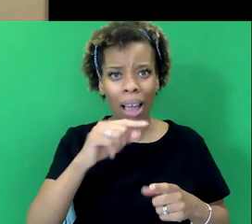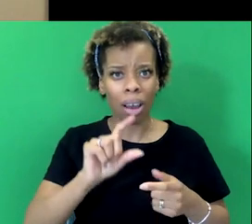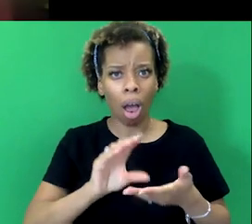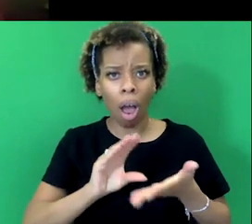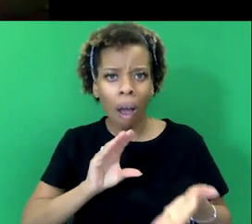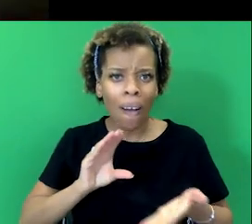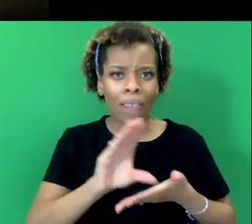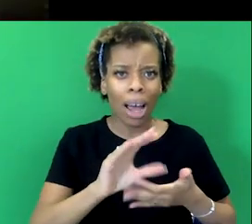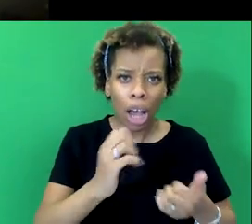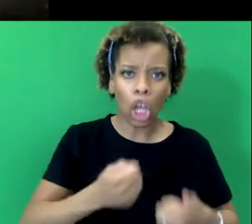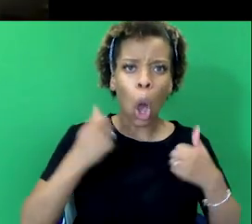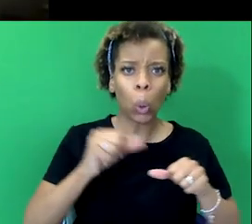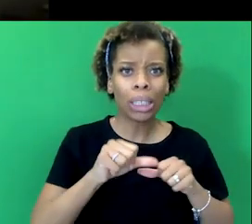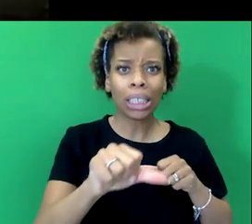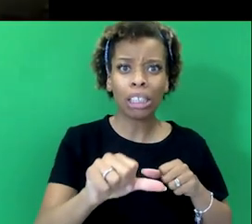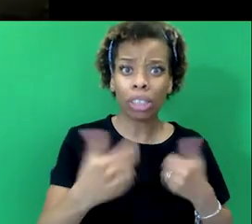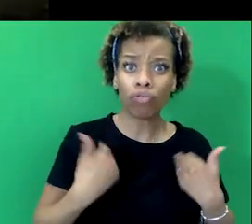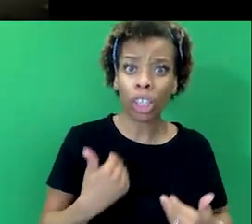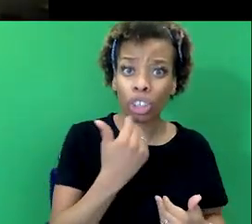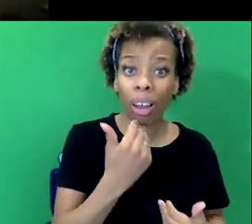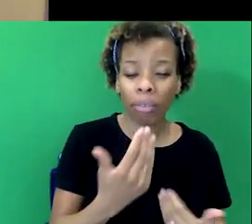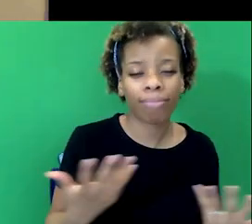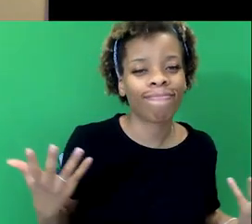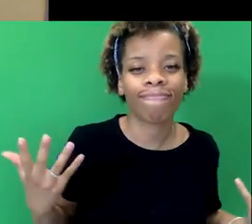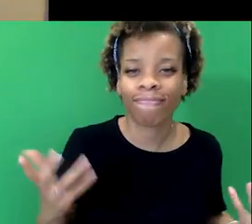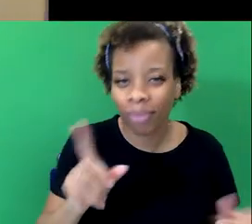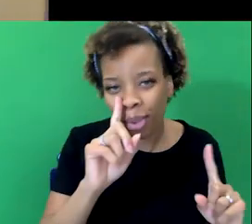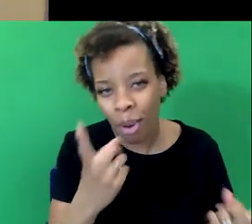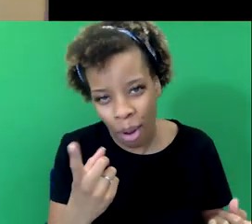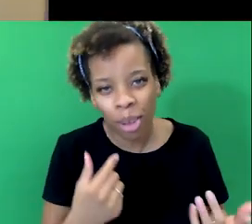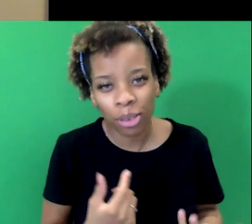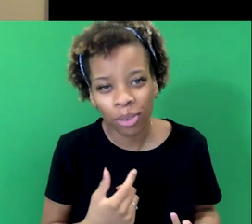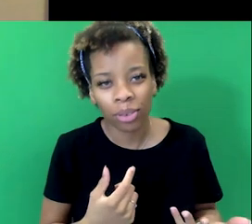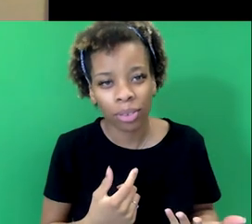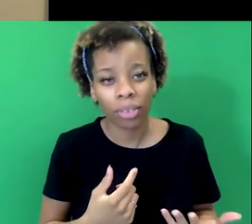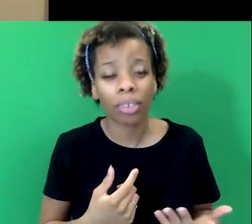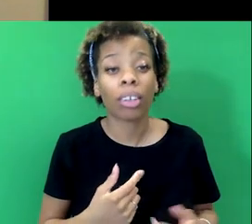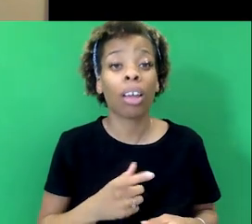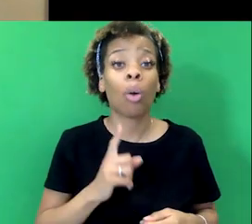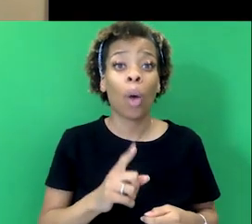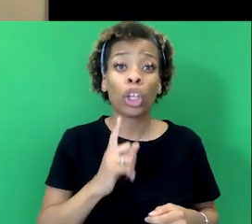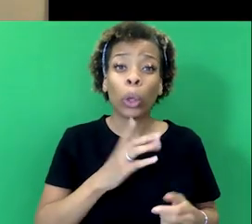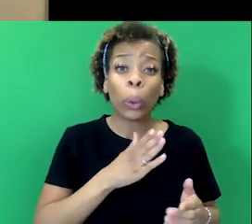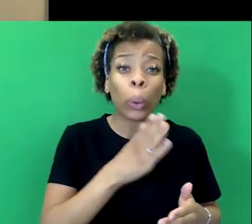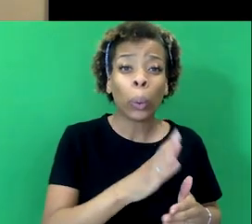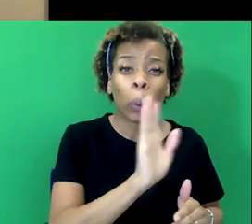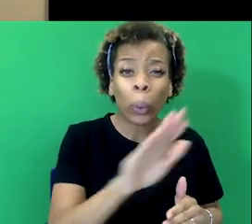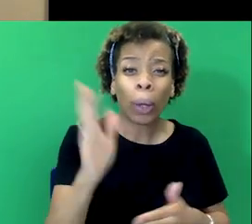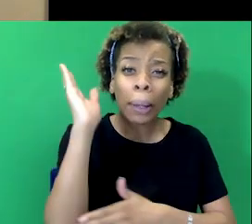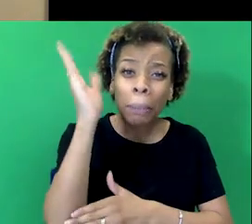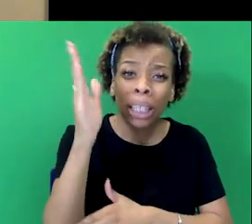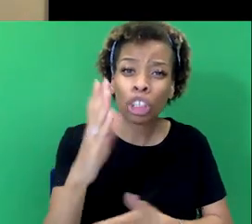own series. And the minute, whether you want to make a record or you find, the minute you go out and you're asking for millions of pounds to make